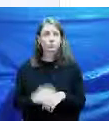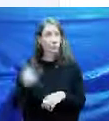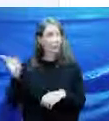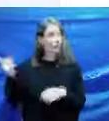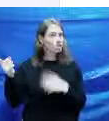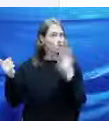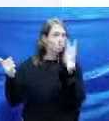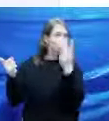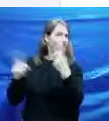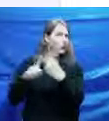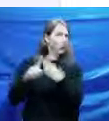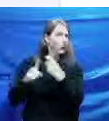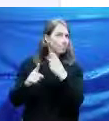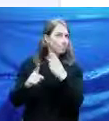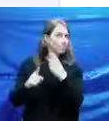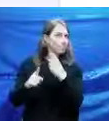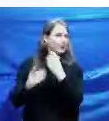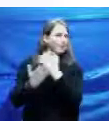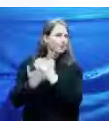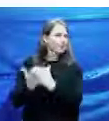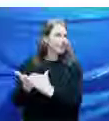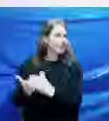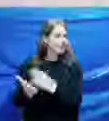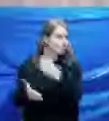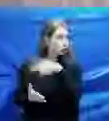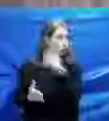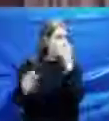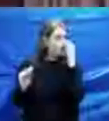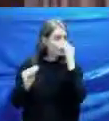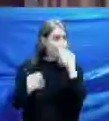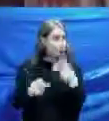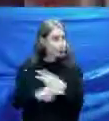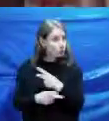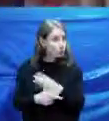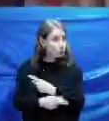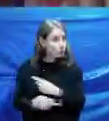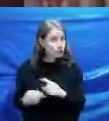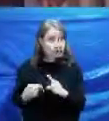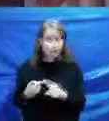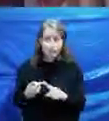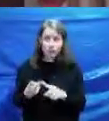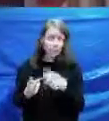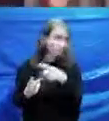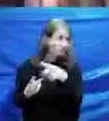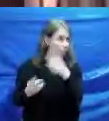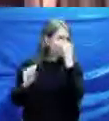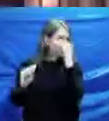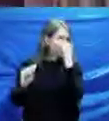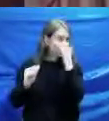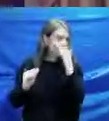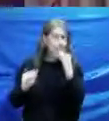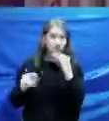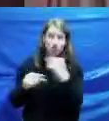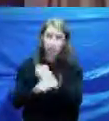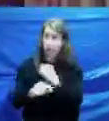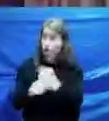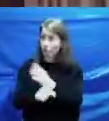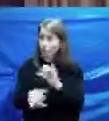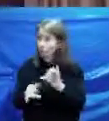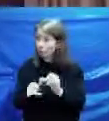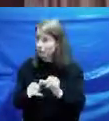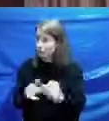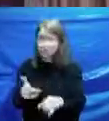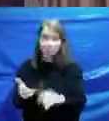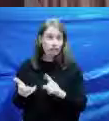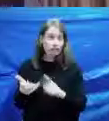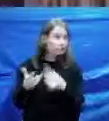in her lesson, was that a lesson in multiplication? Was that a lesson in, you know, geometry and measurement? Was that even,